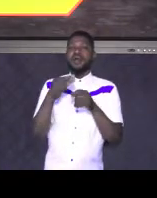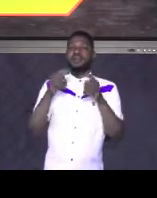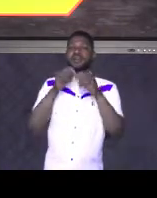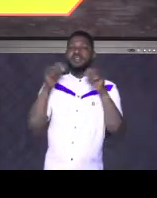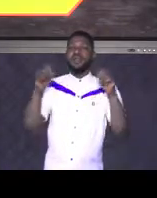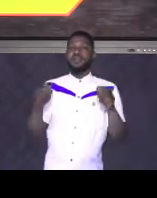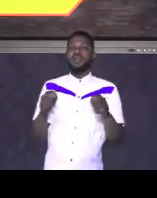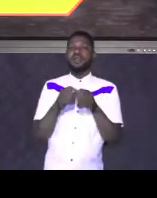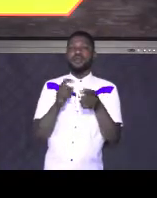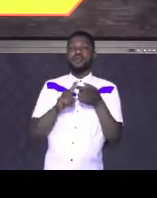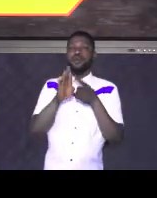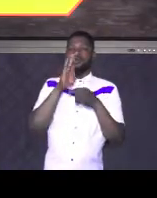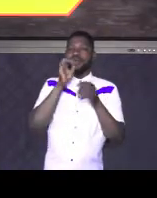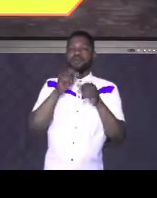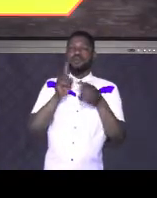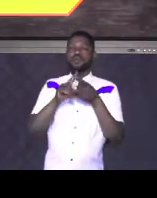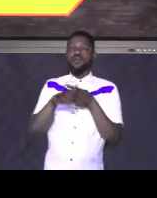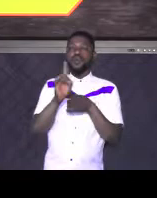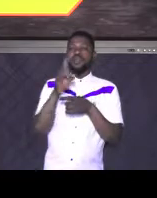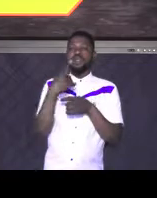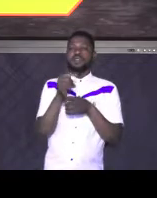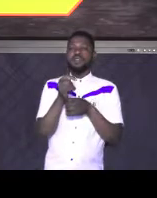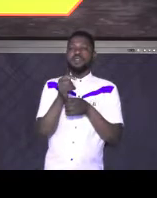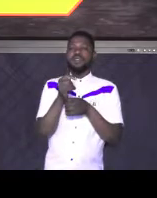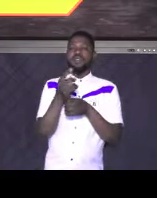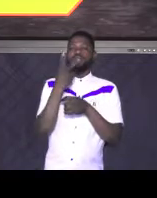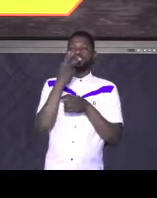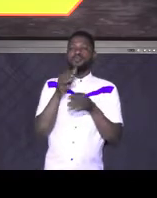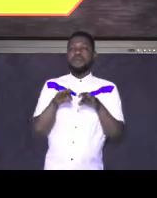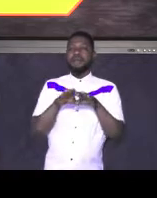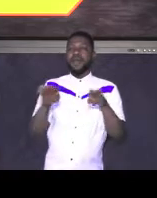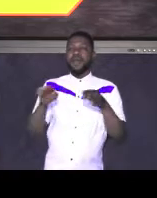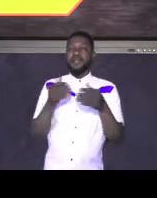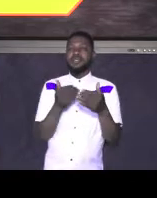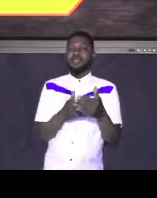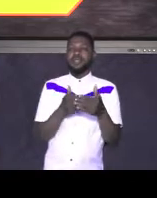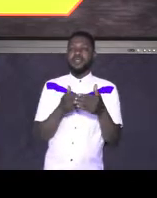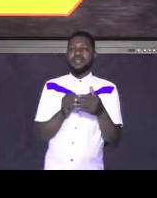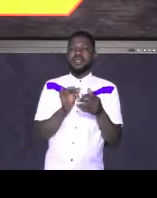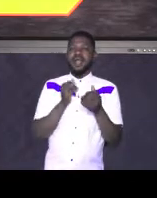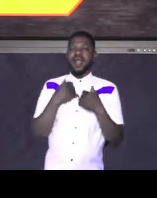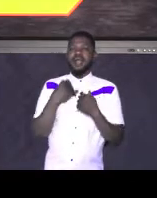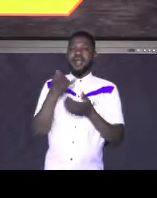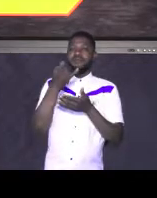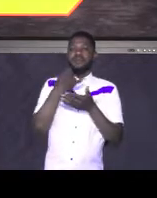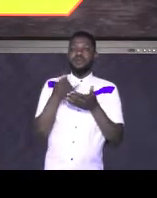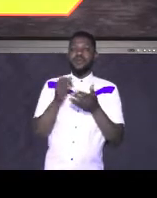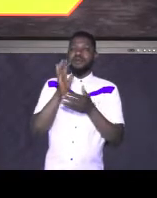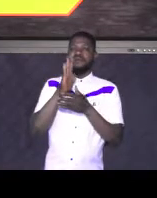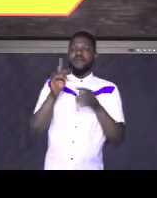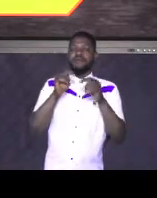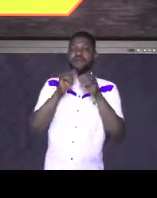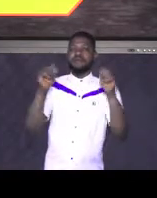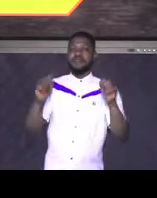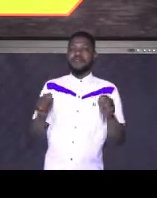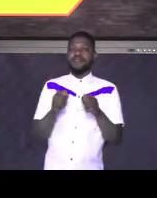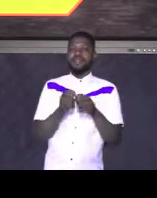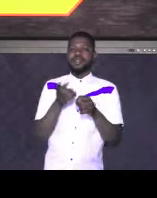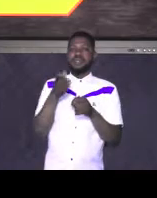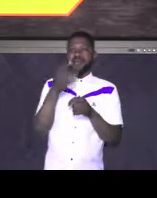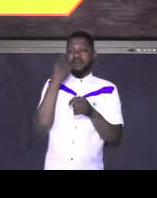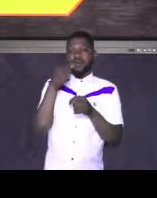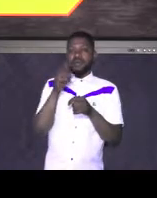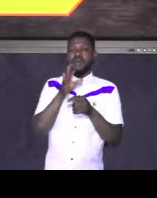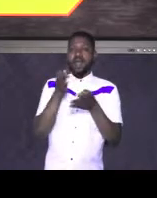trapezoids is to be able to locate the two parallel sides. I have drawn 5 trapezoids here